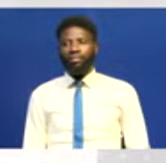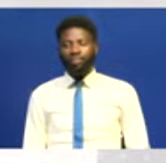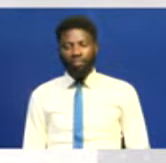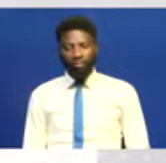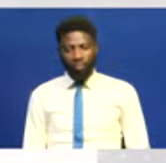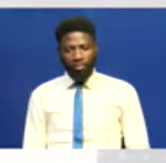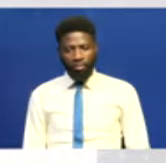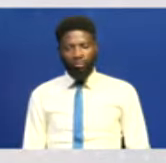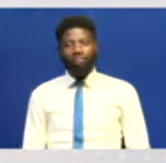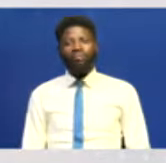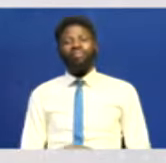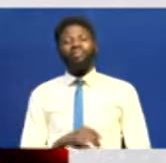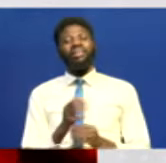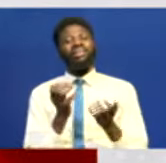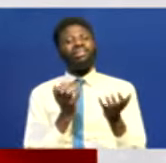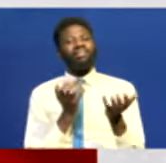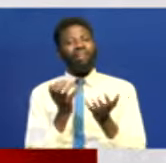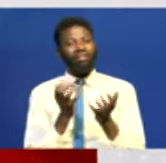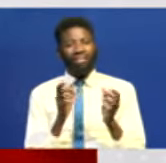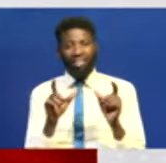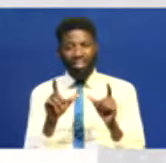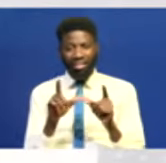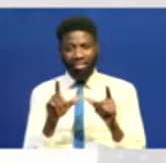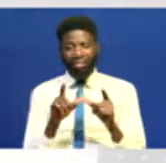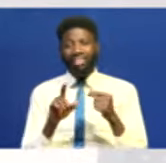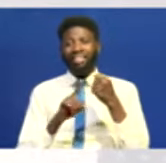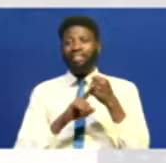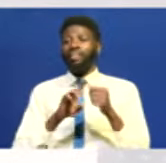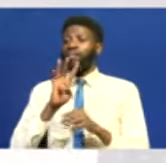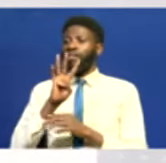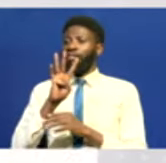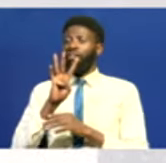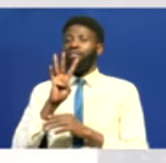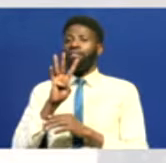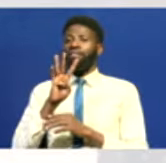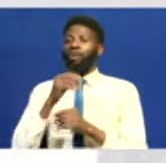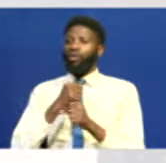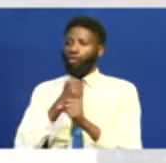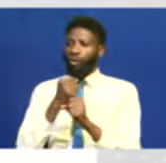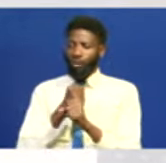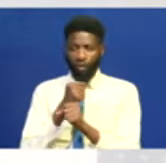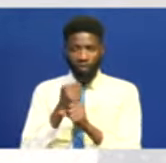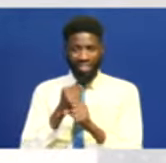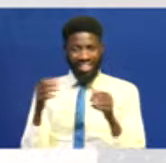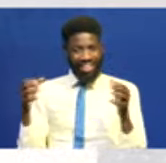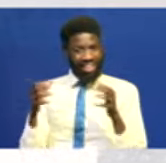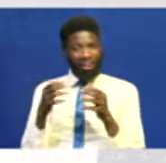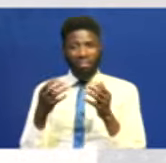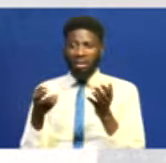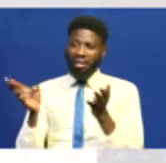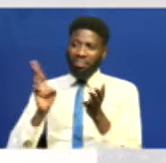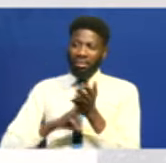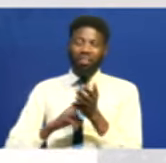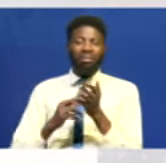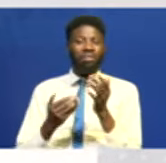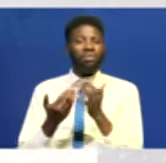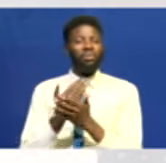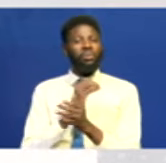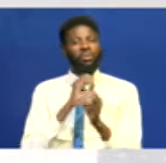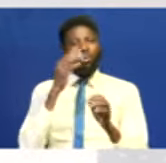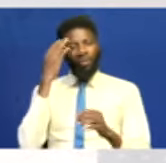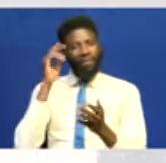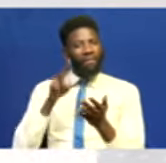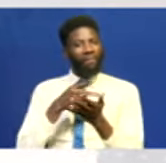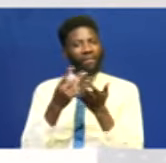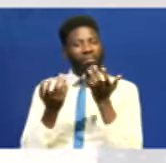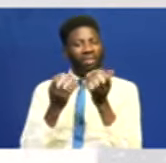Now, the trading licenses of 64 coffee buying companies will not be renewed for failure to trade on the Nairobi Coffee